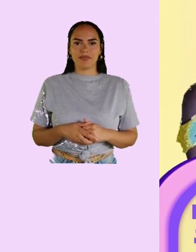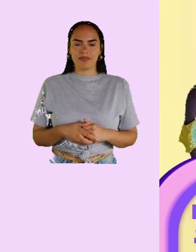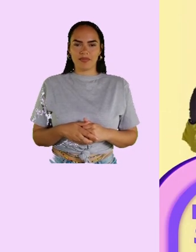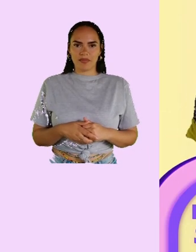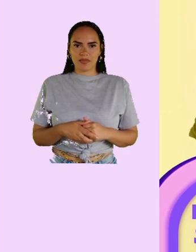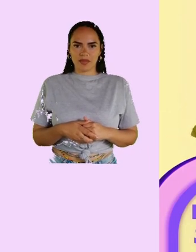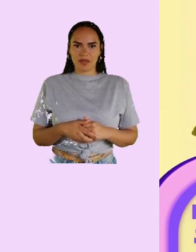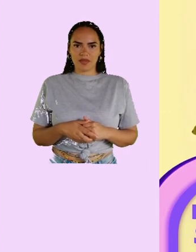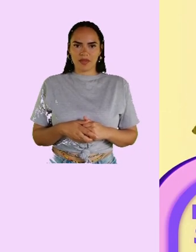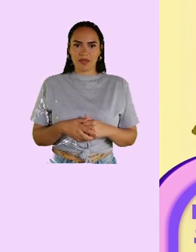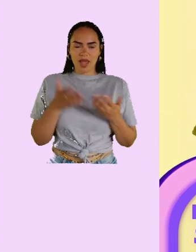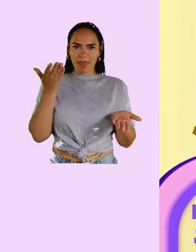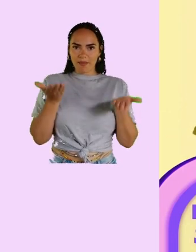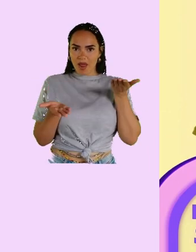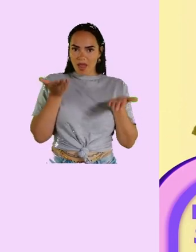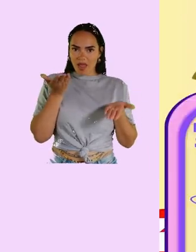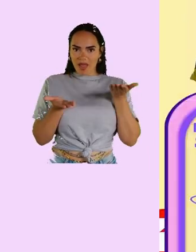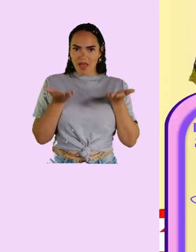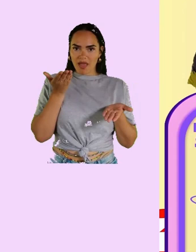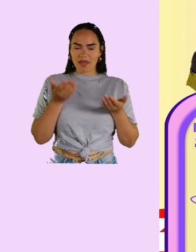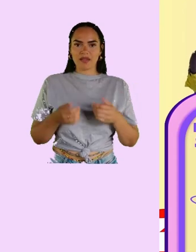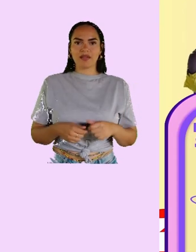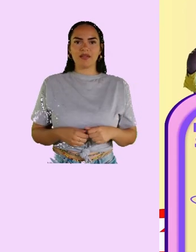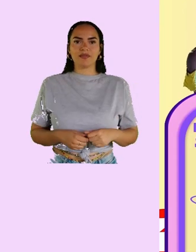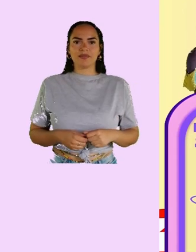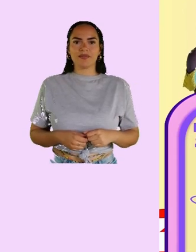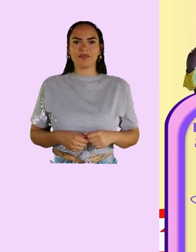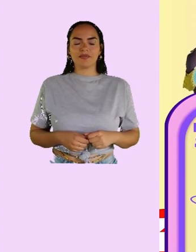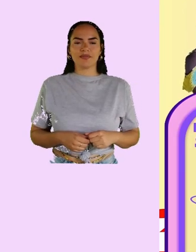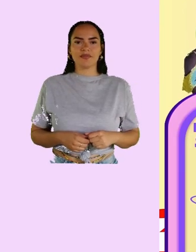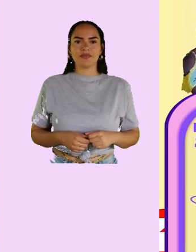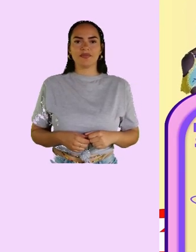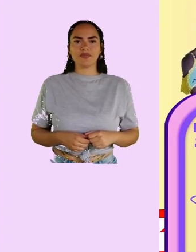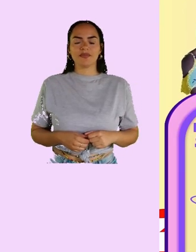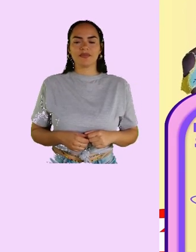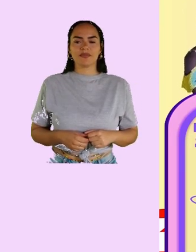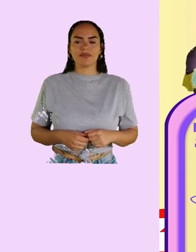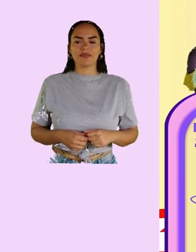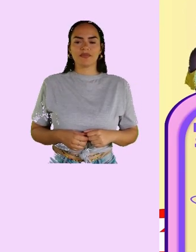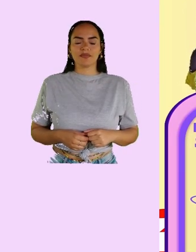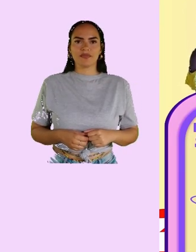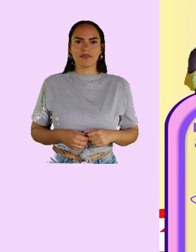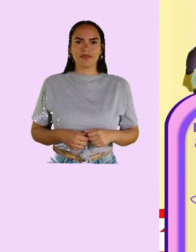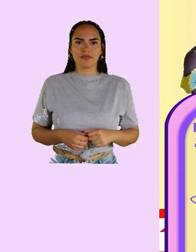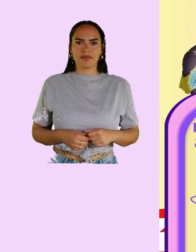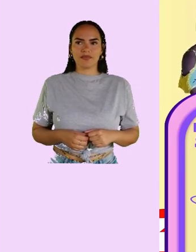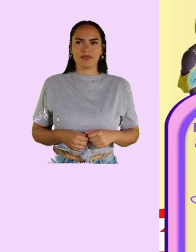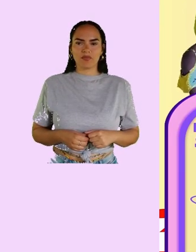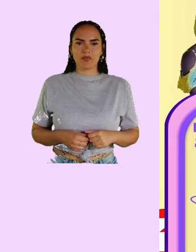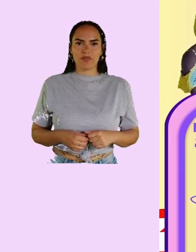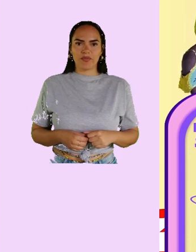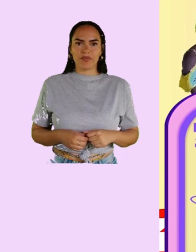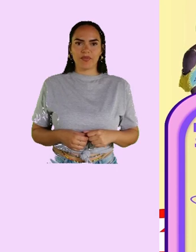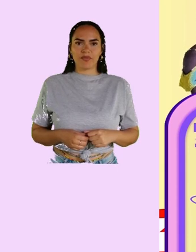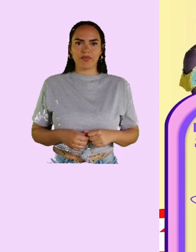Give us a guess, hot girl. Libra. That is correct. Brilliant work. You are now on 8 points. Yes, around